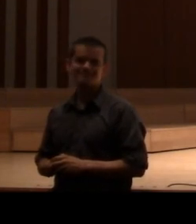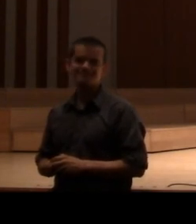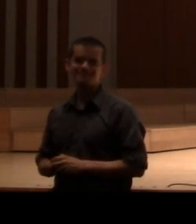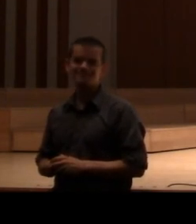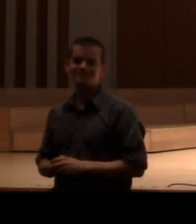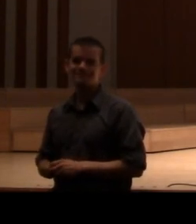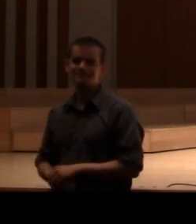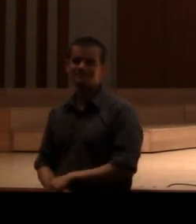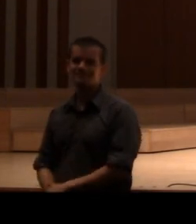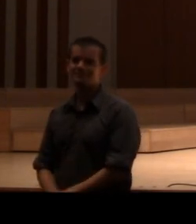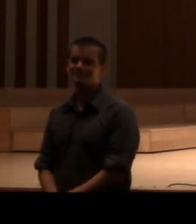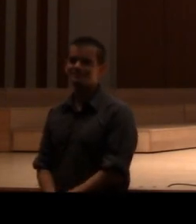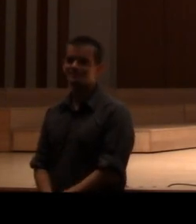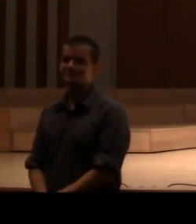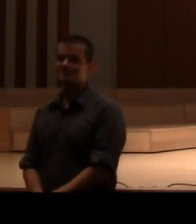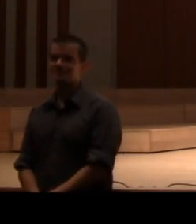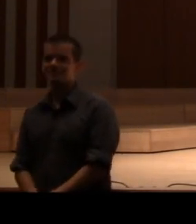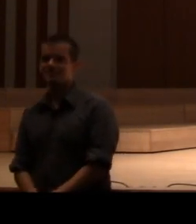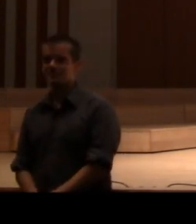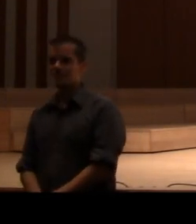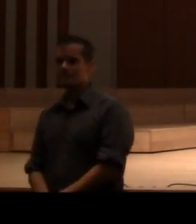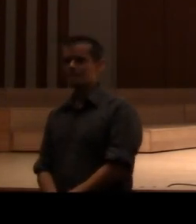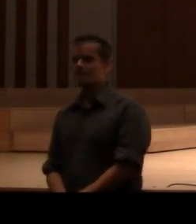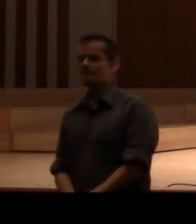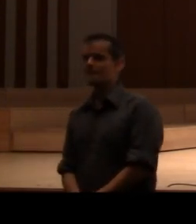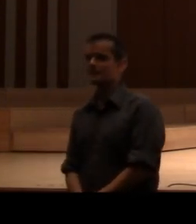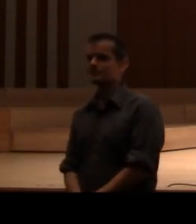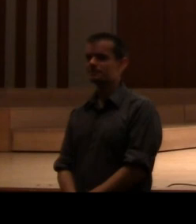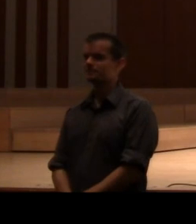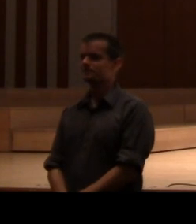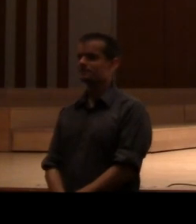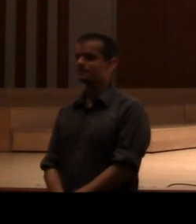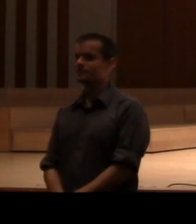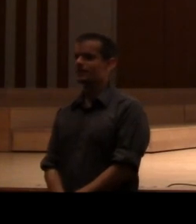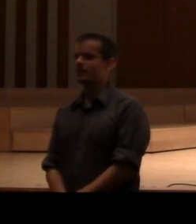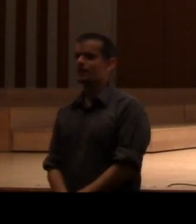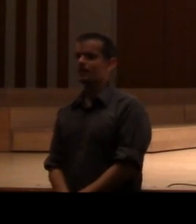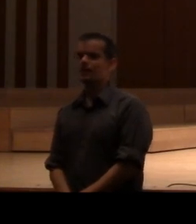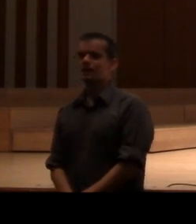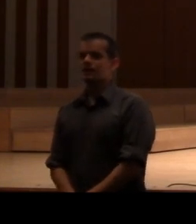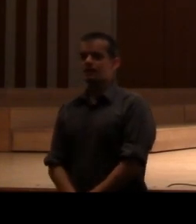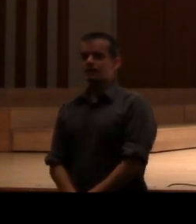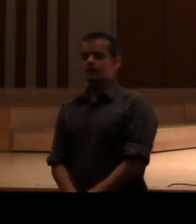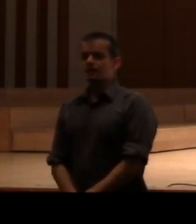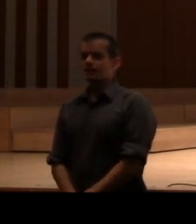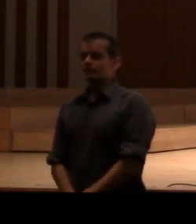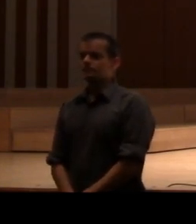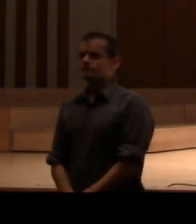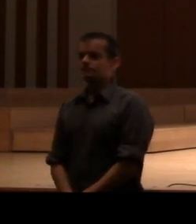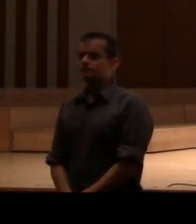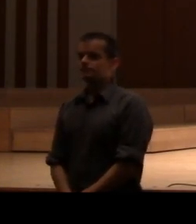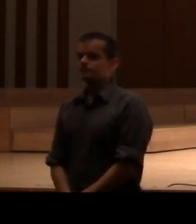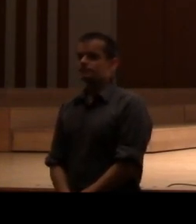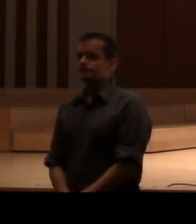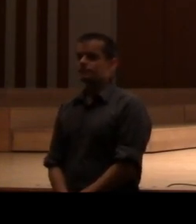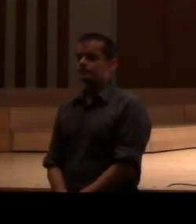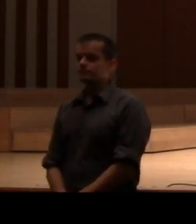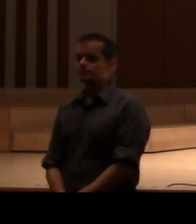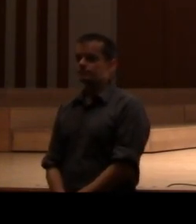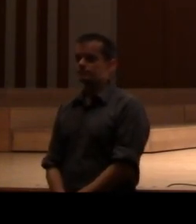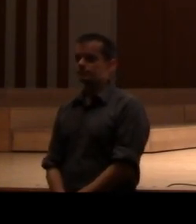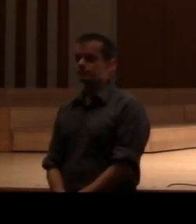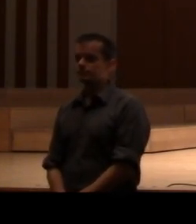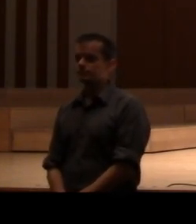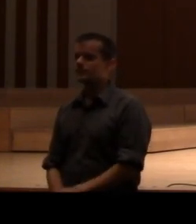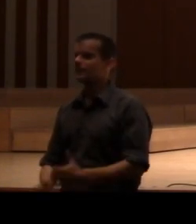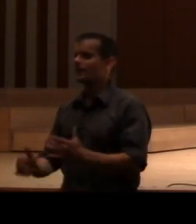Decadent. Okay. So So now you can ask students, maybe they can even